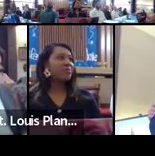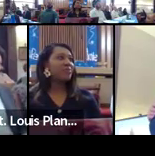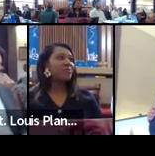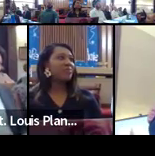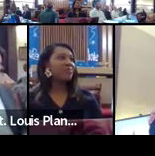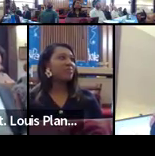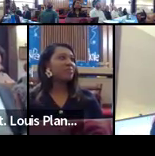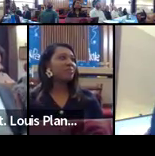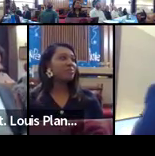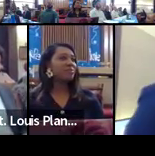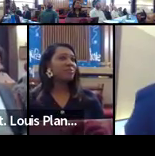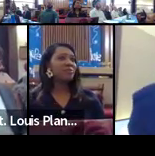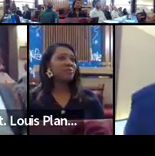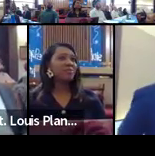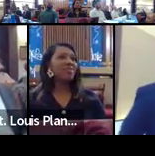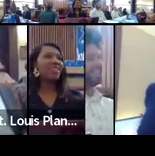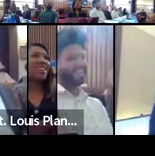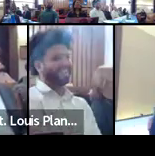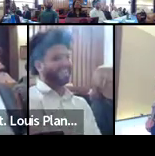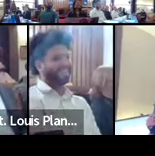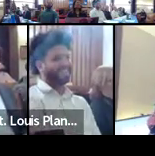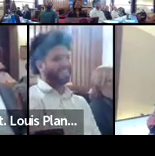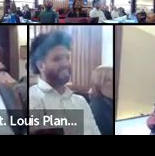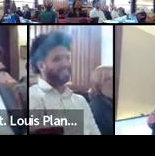is this is much better.